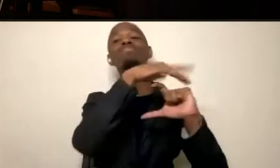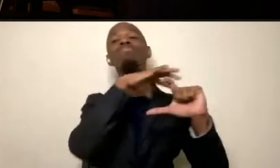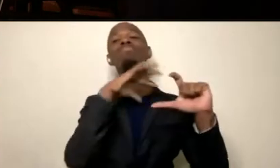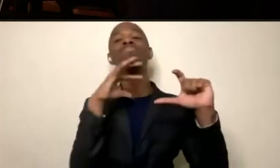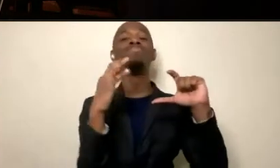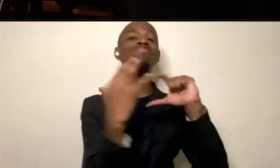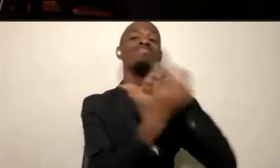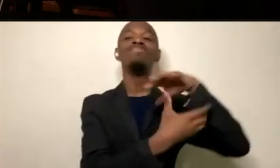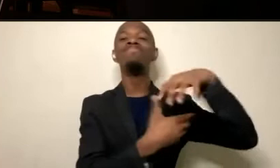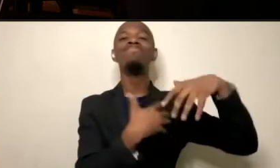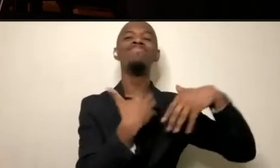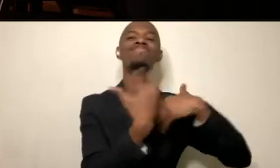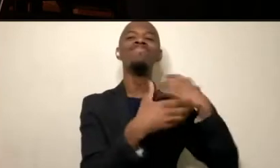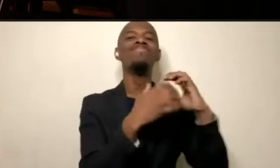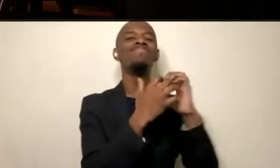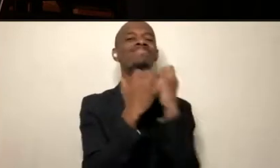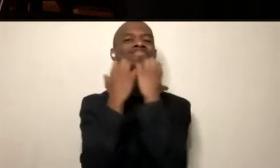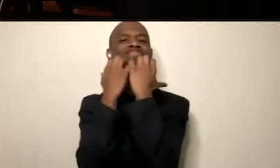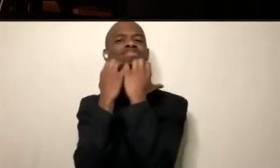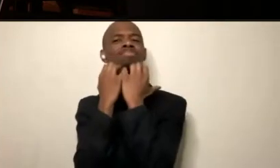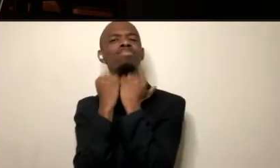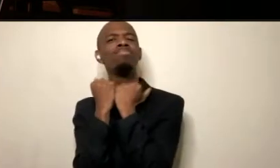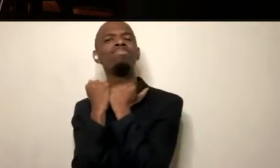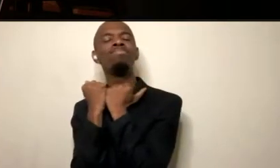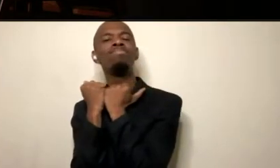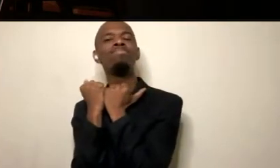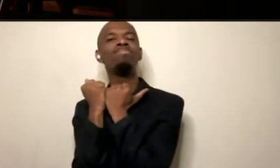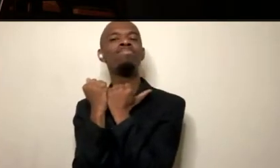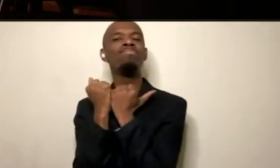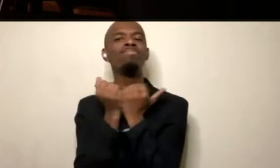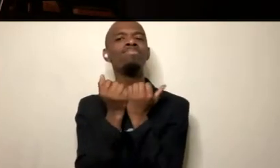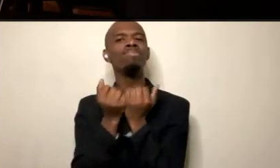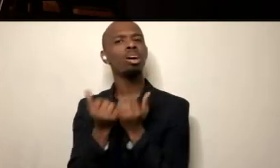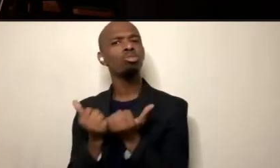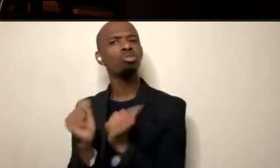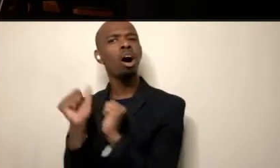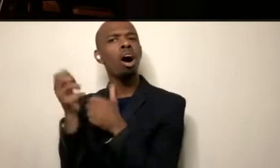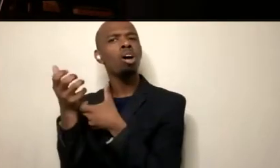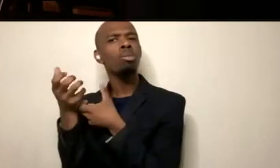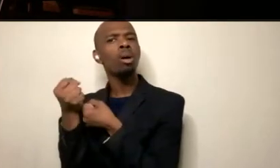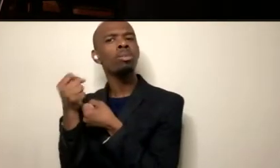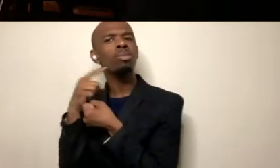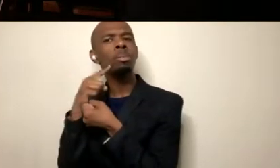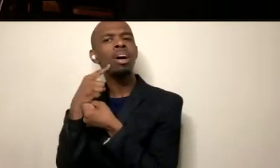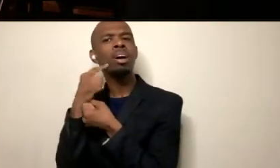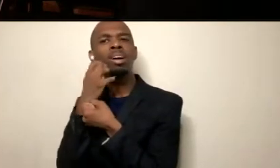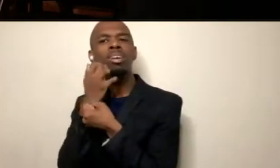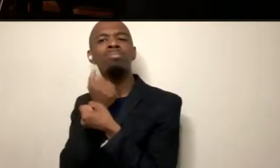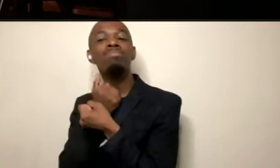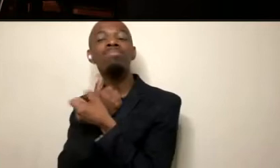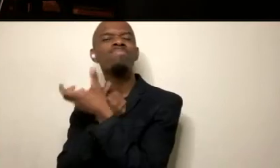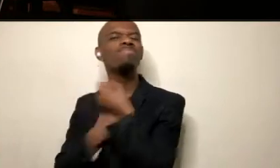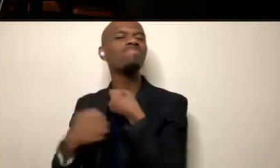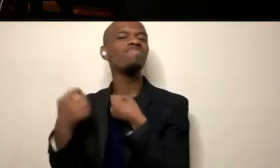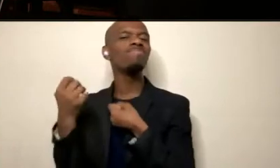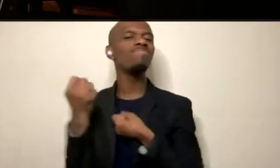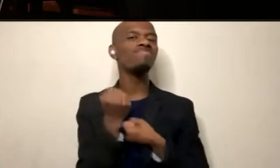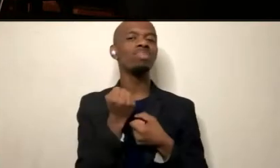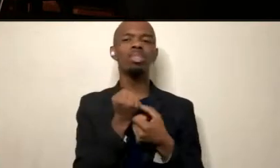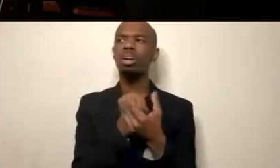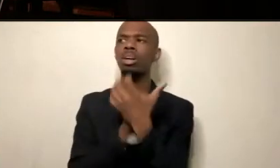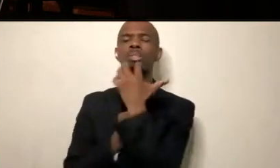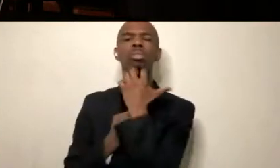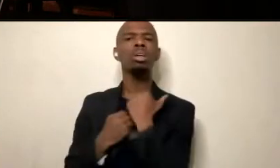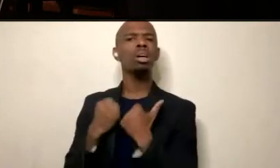Sought to hold the buried treasure. Desire was his tale. Desire